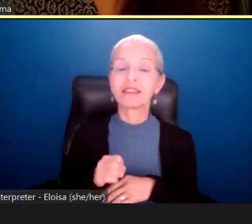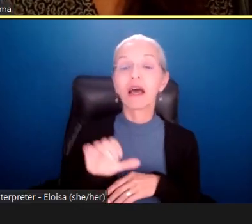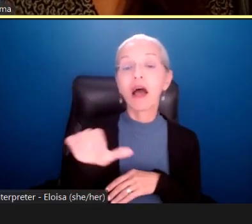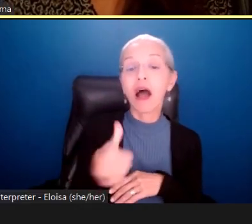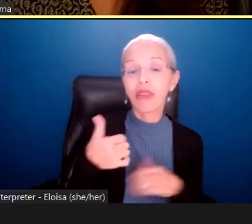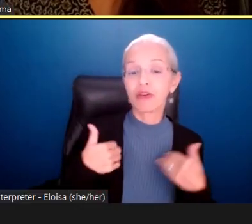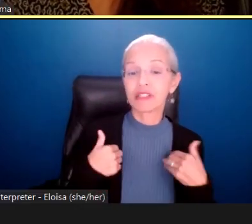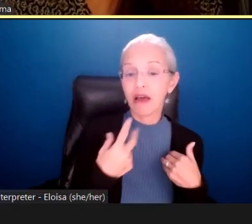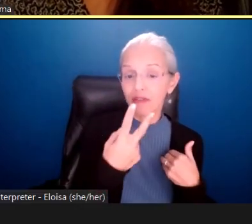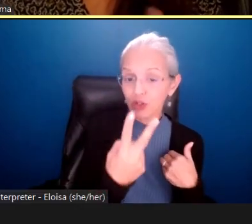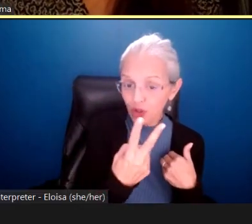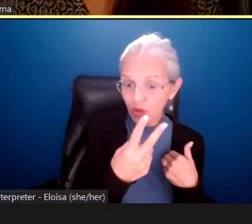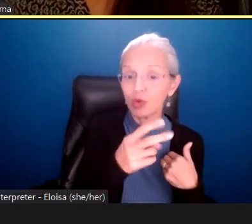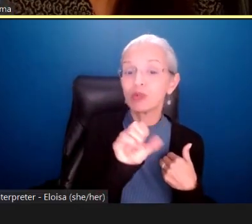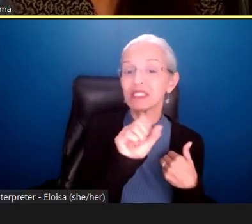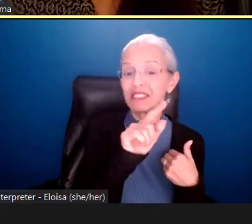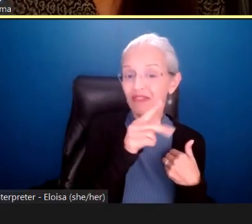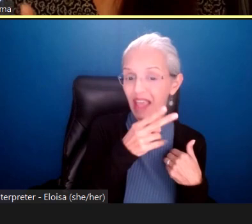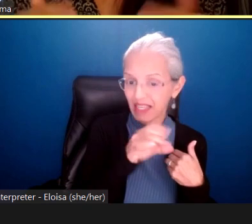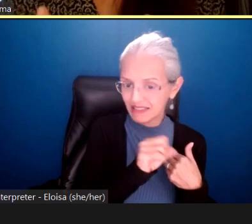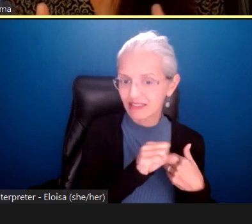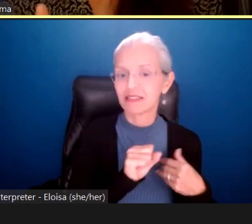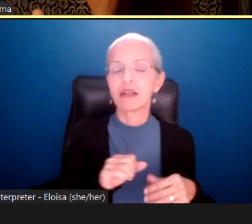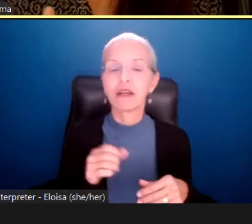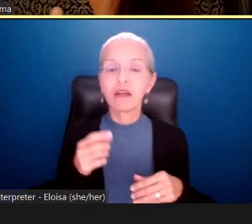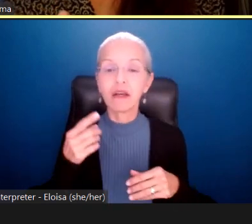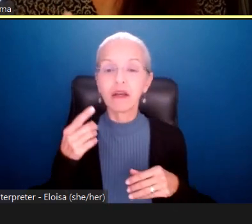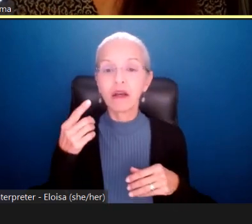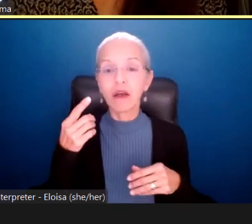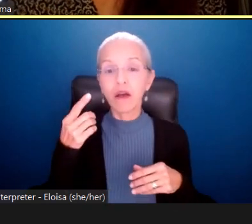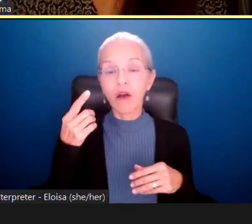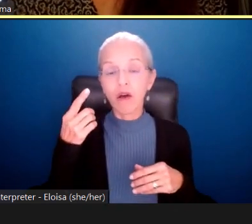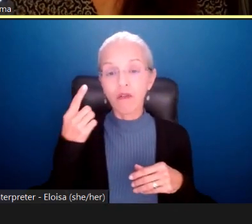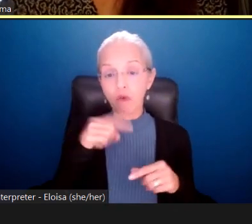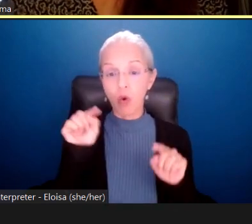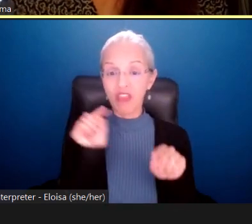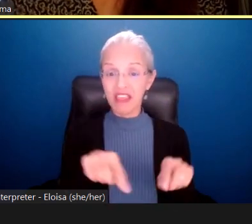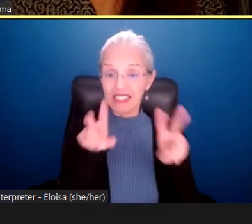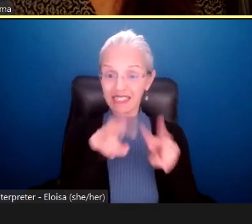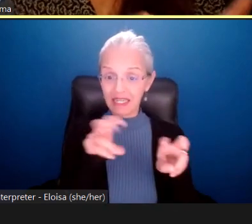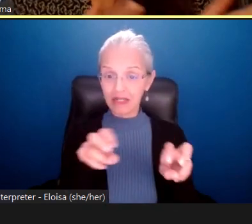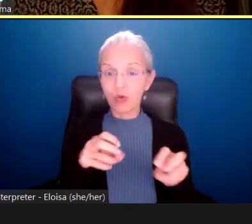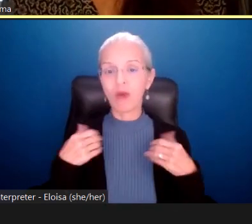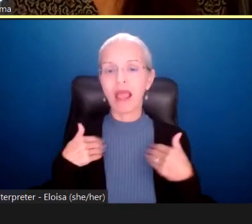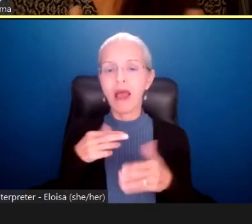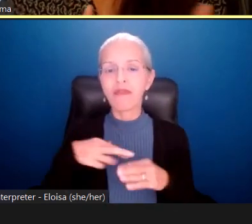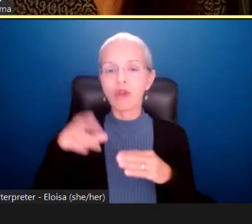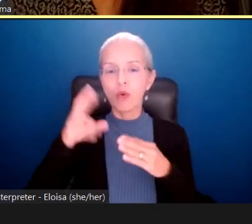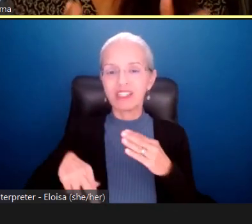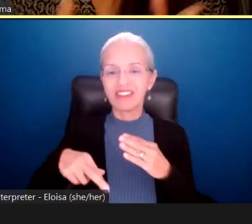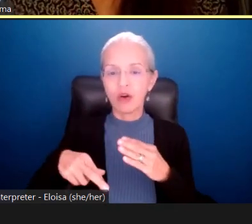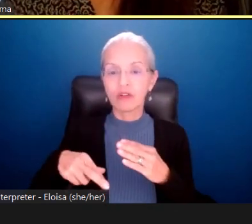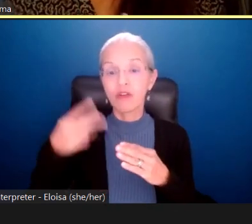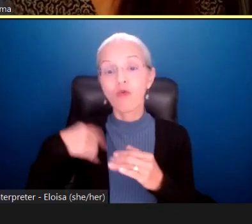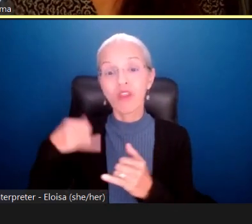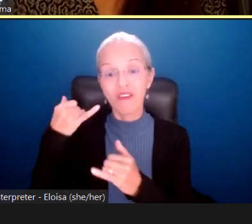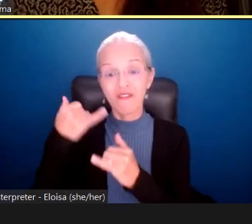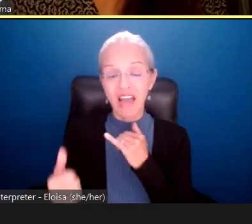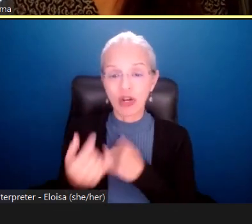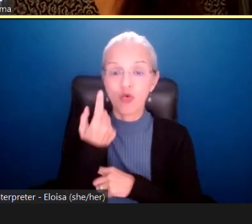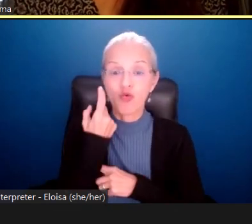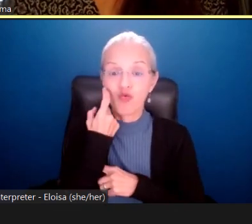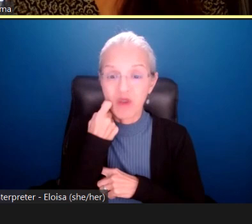or phase screening protocol. So for this analysis, we take the result of the final most recent